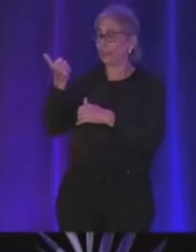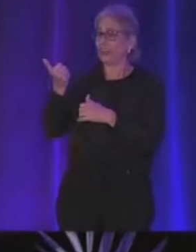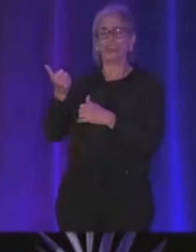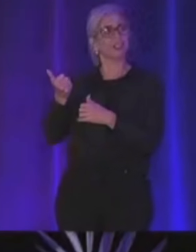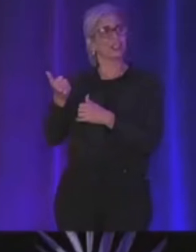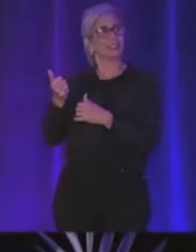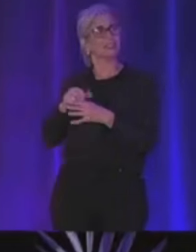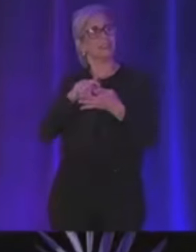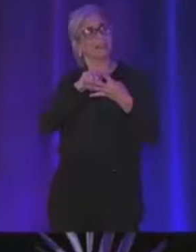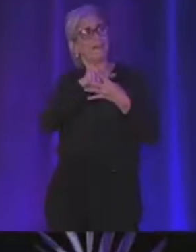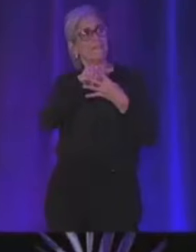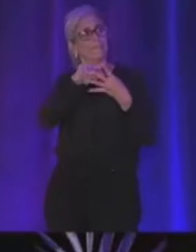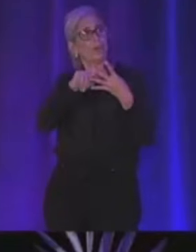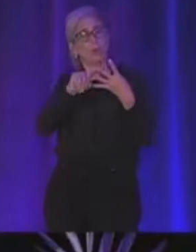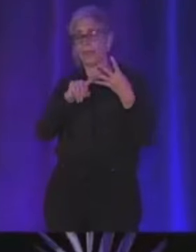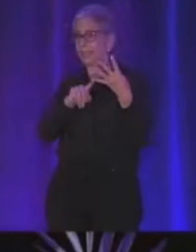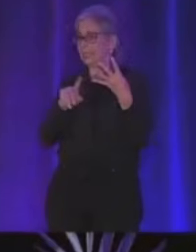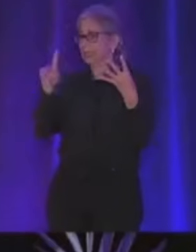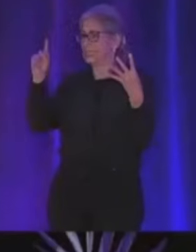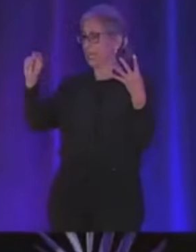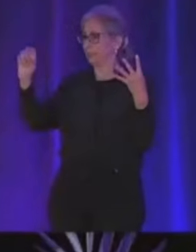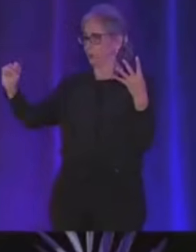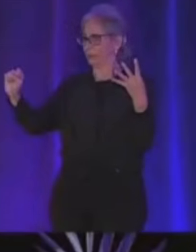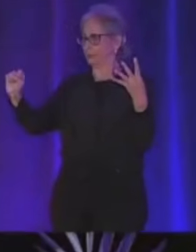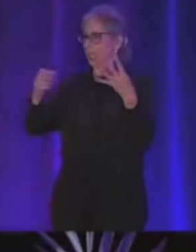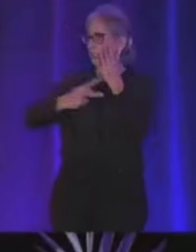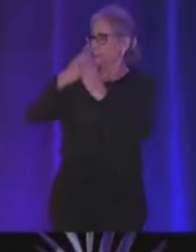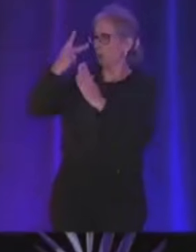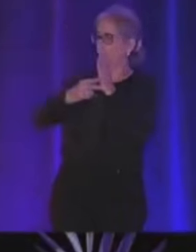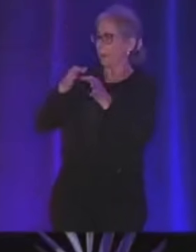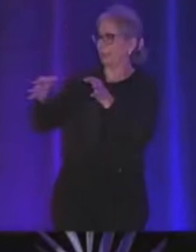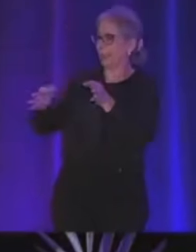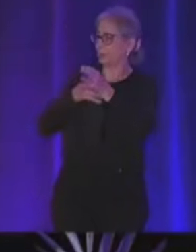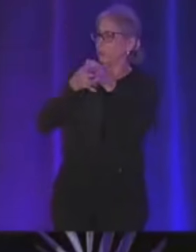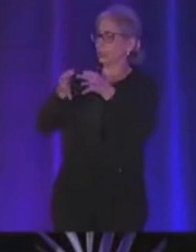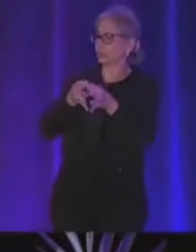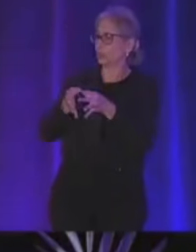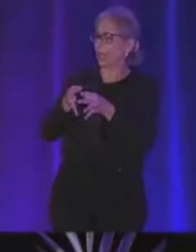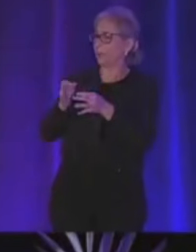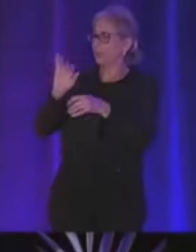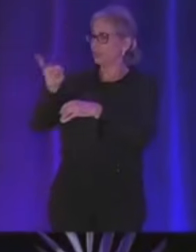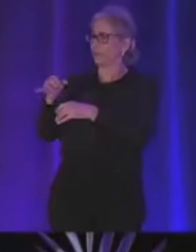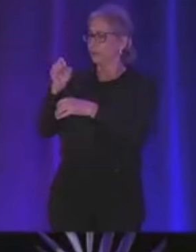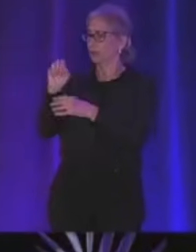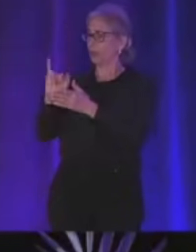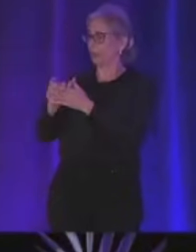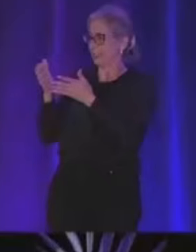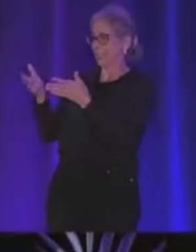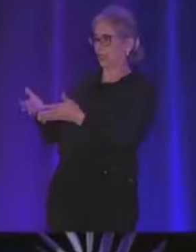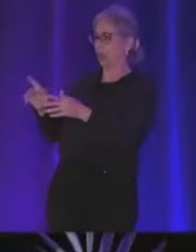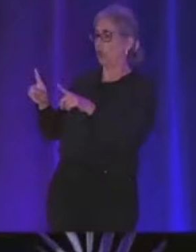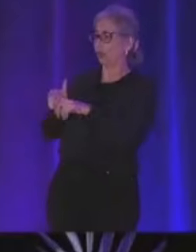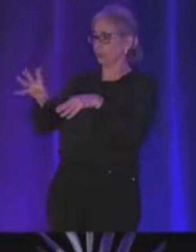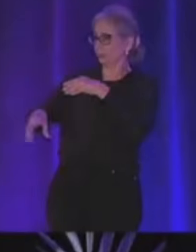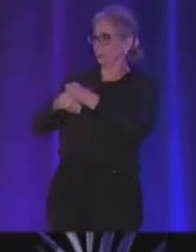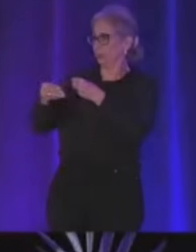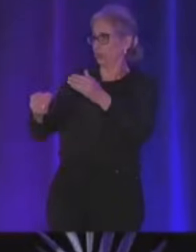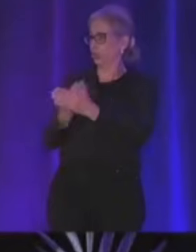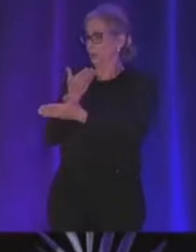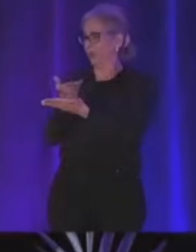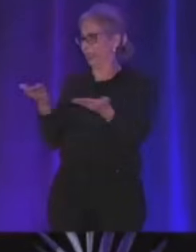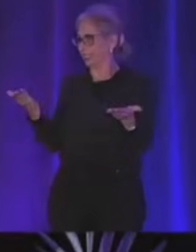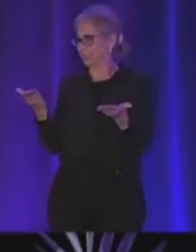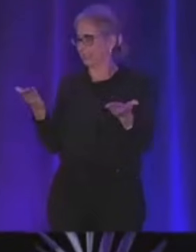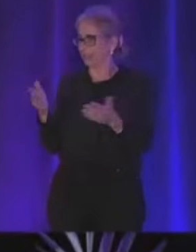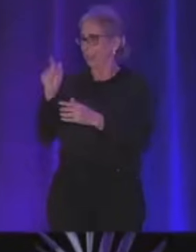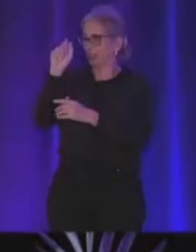4 things. TypeScript is a programming language that describes the existing JavaScript syntax, plus a bunch of new things for types, like that colon